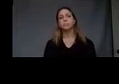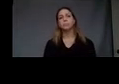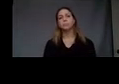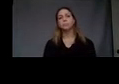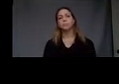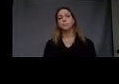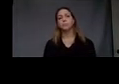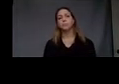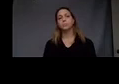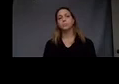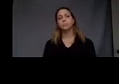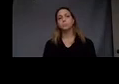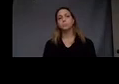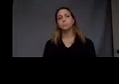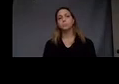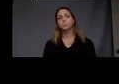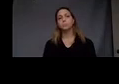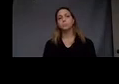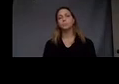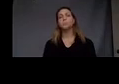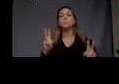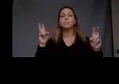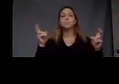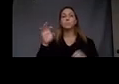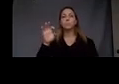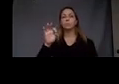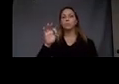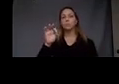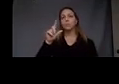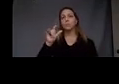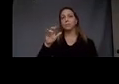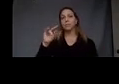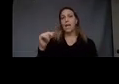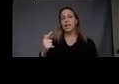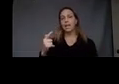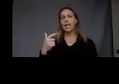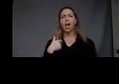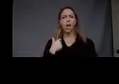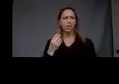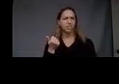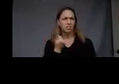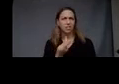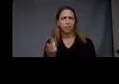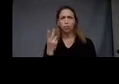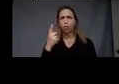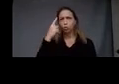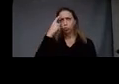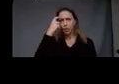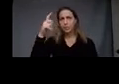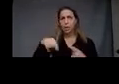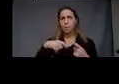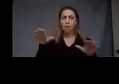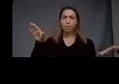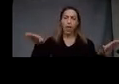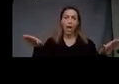this is flying. I did have a number of flying dreams throughout my life, nothing